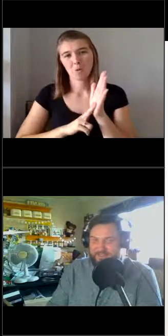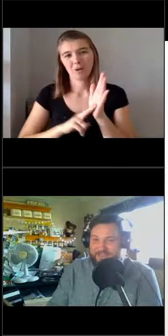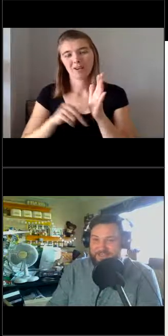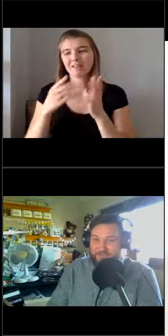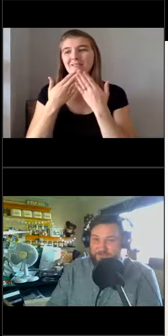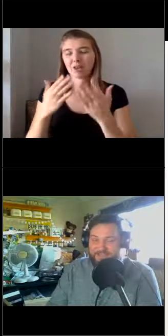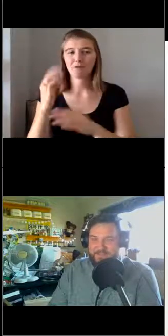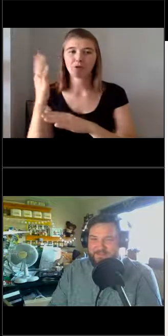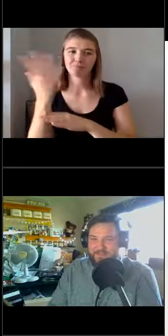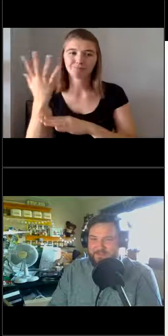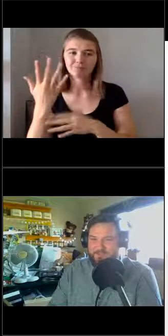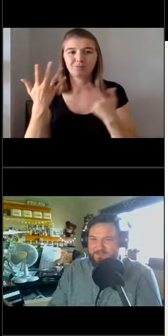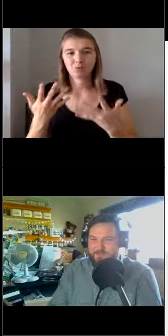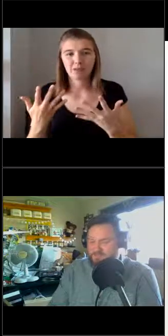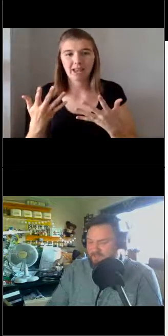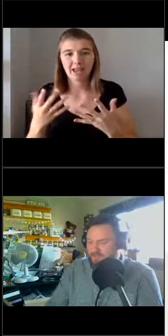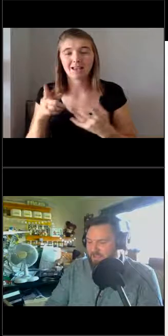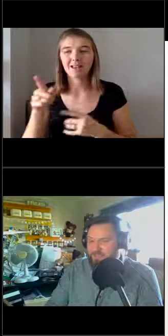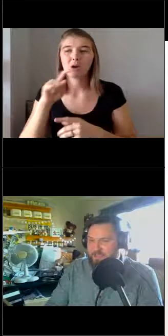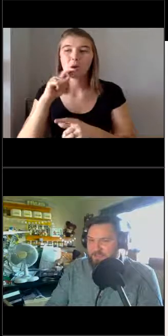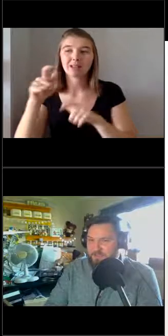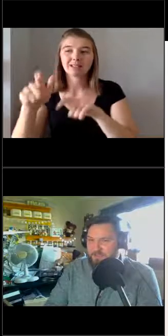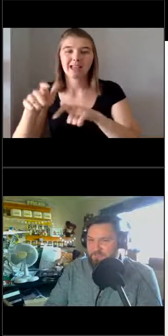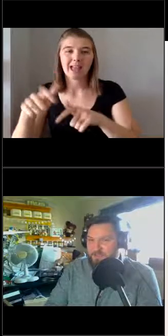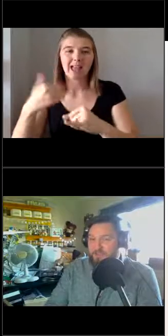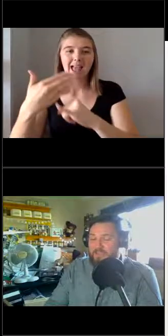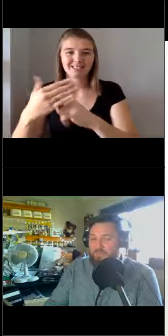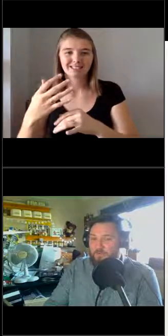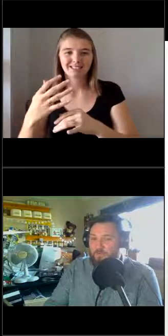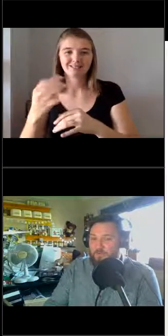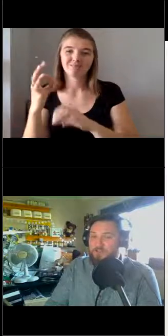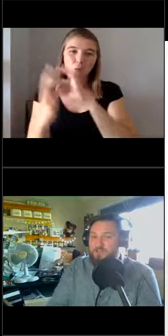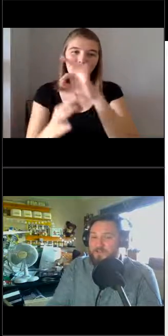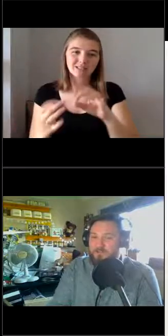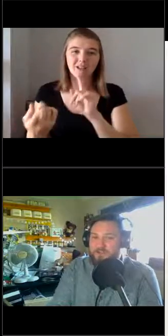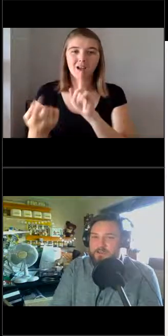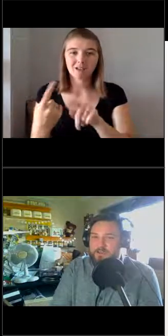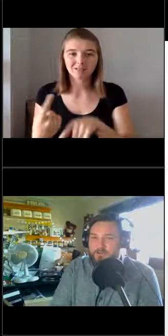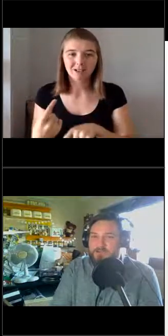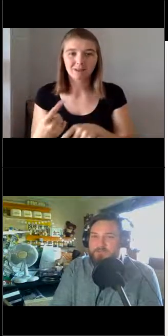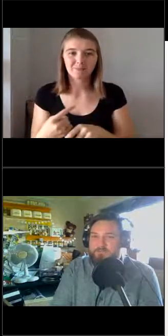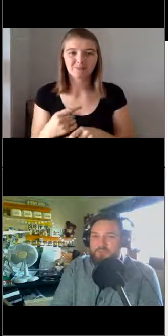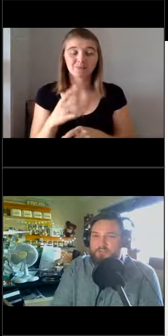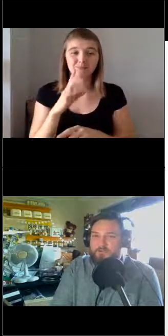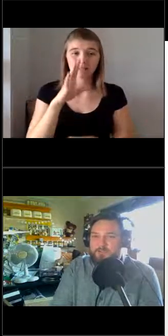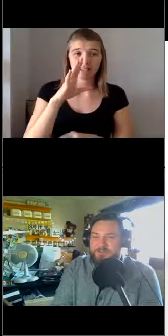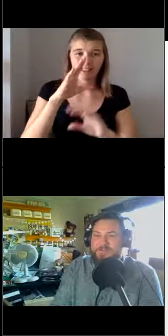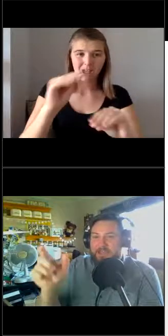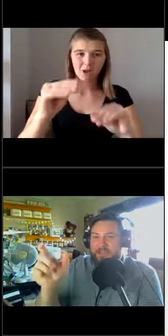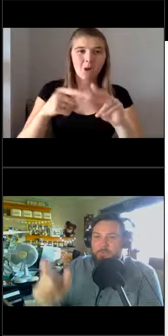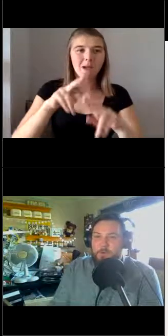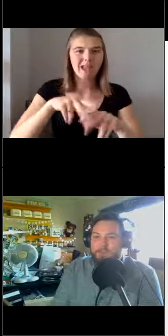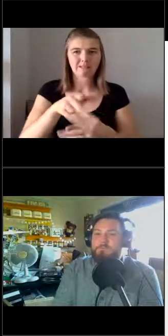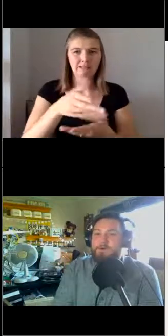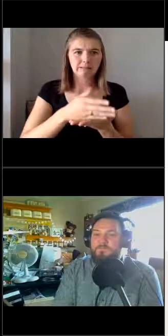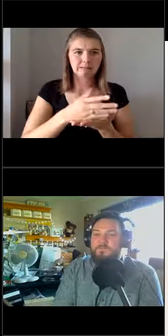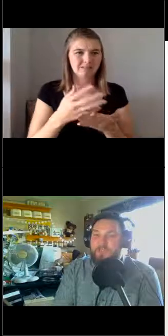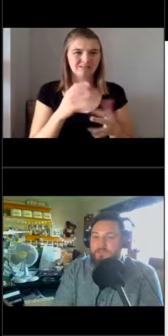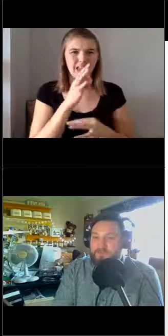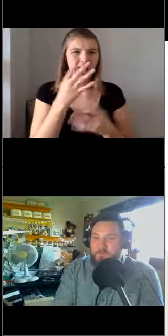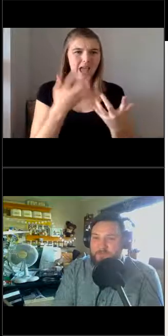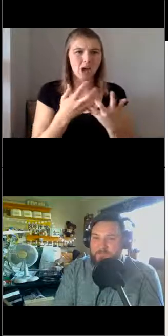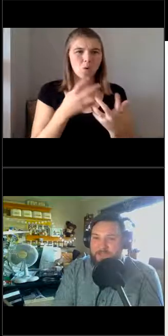session towards the end of today's presentation. A couple of things to point out. If you aren't sure how to ask questions for that Q&A session, the bottom